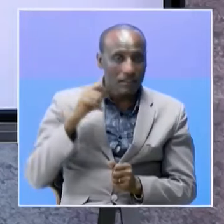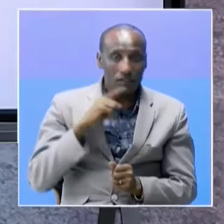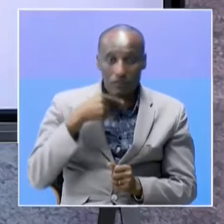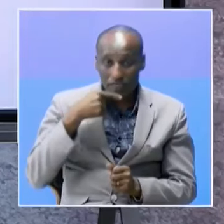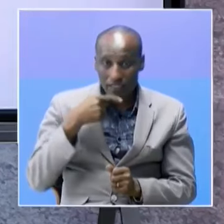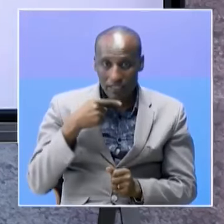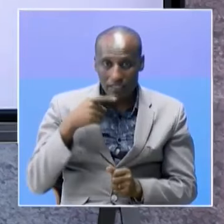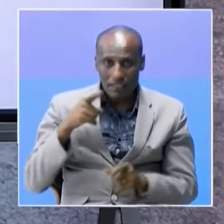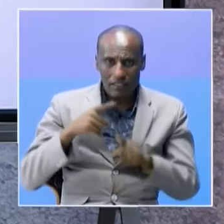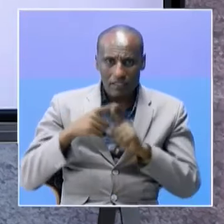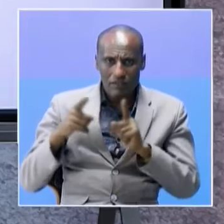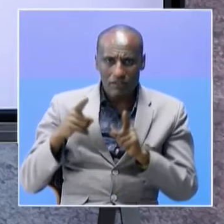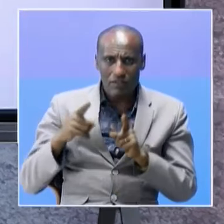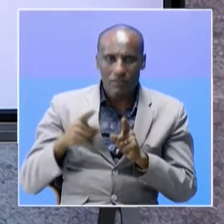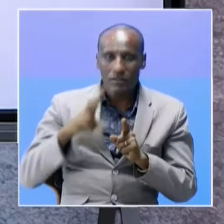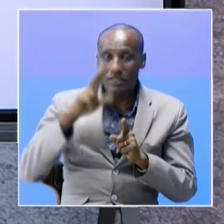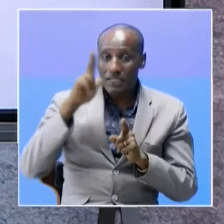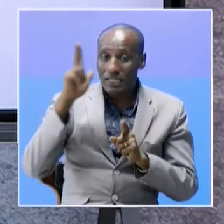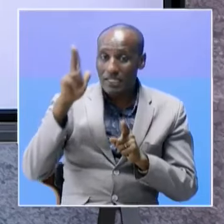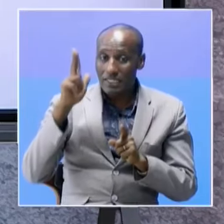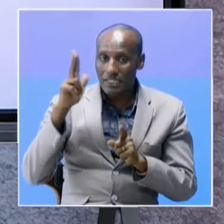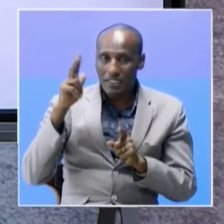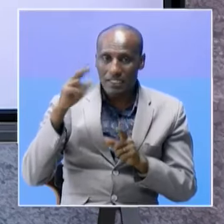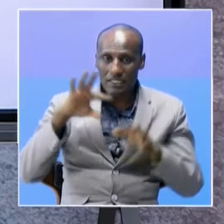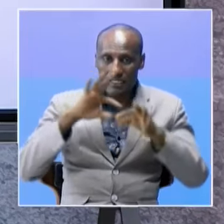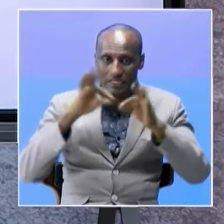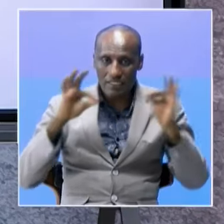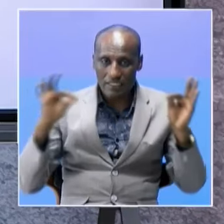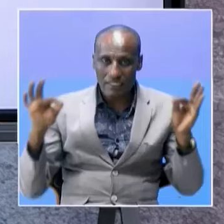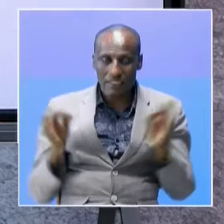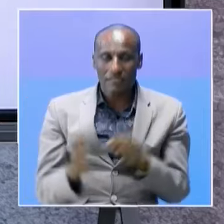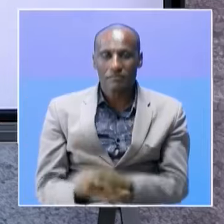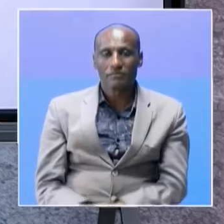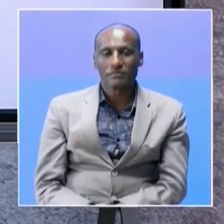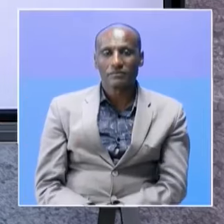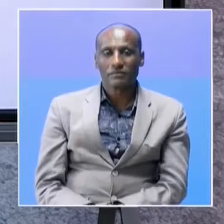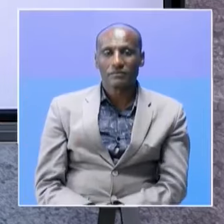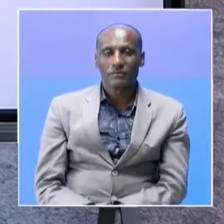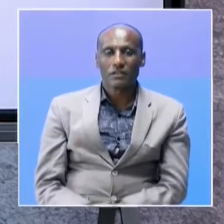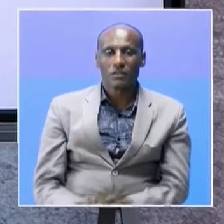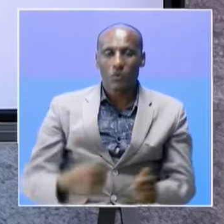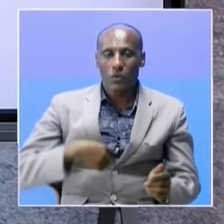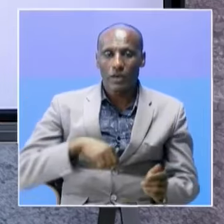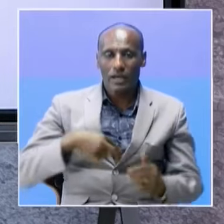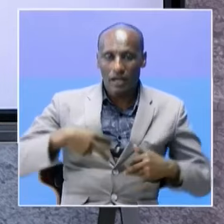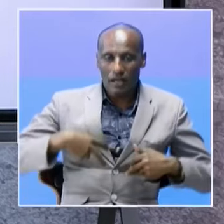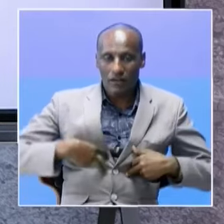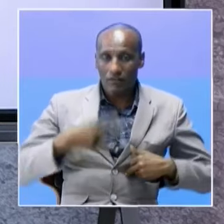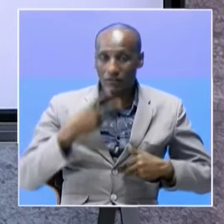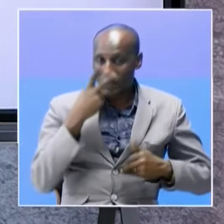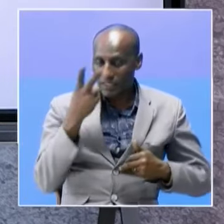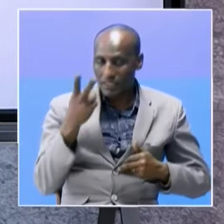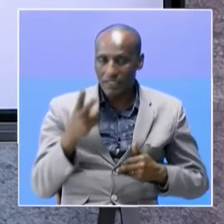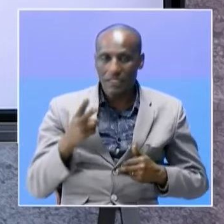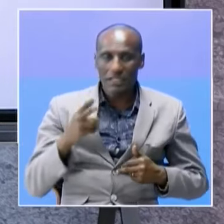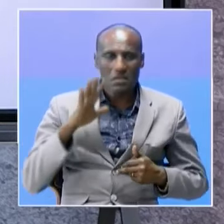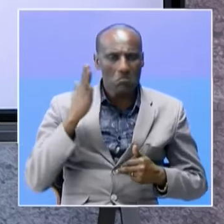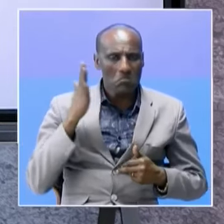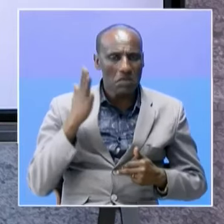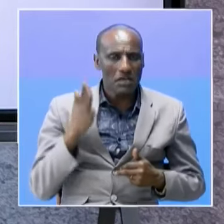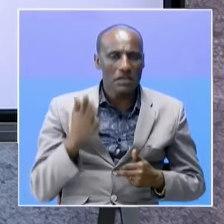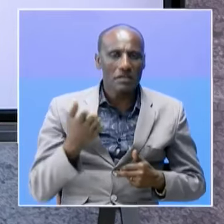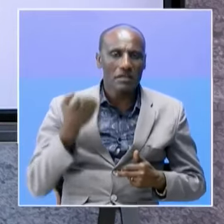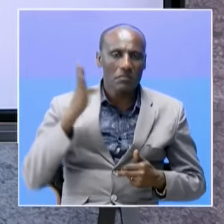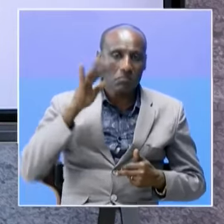three? Yes? Which ones have we seen today? We have seen may, yes,